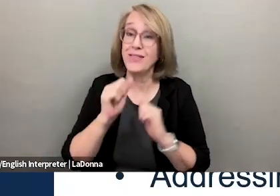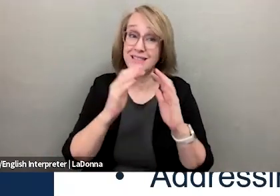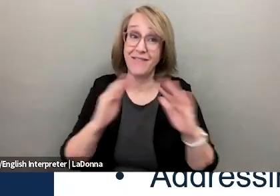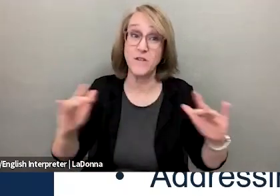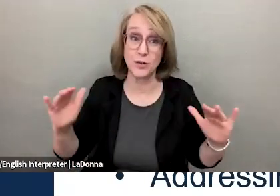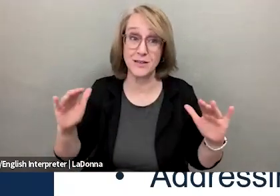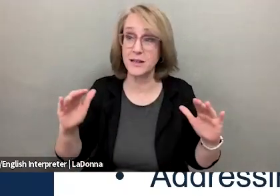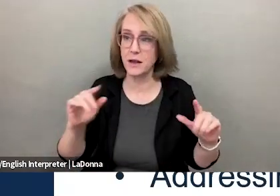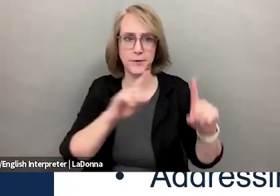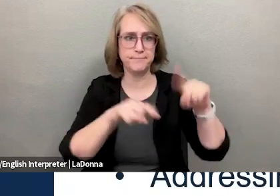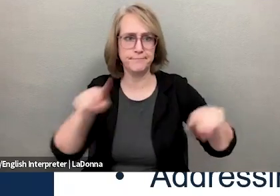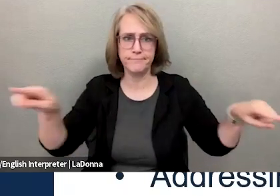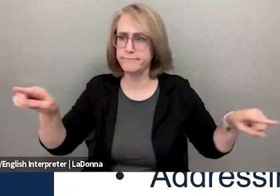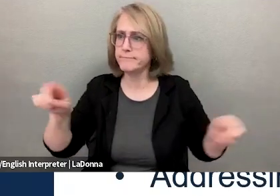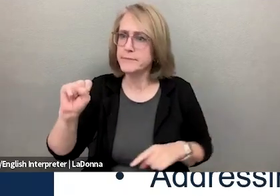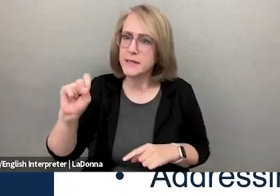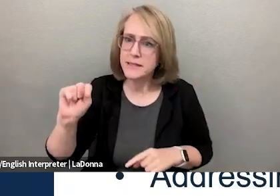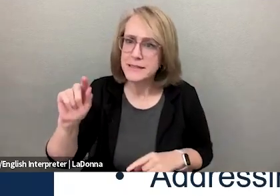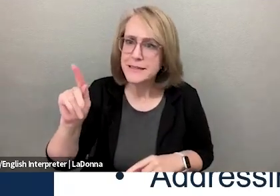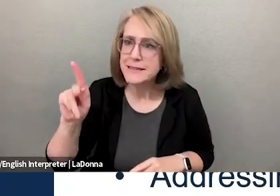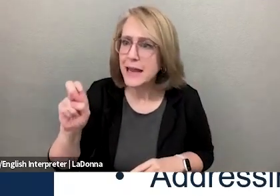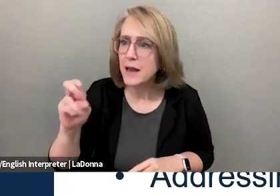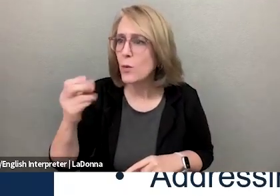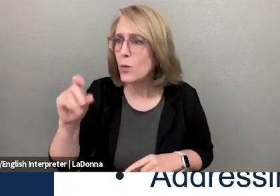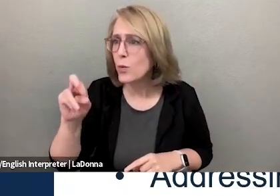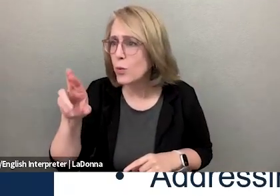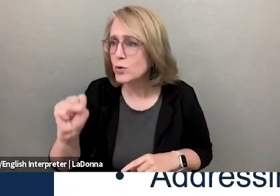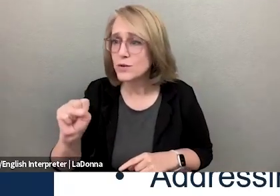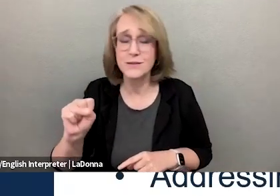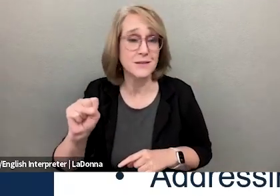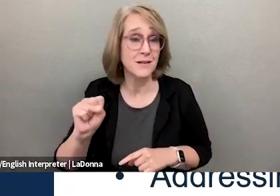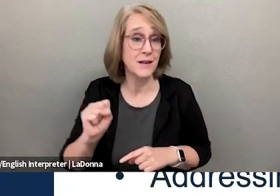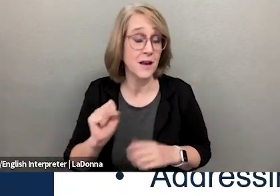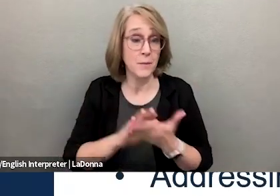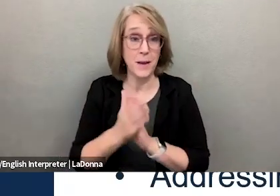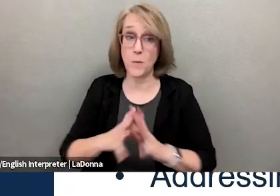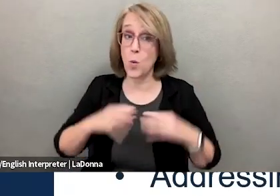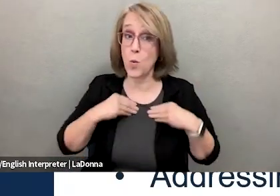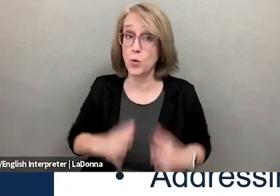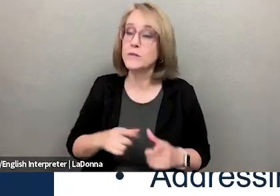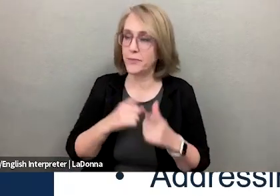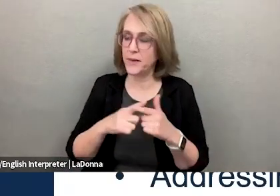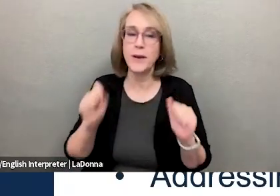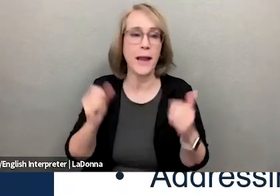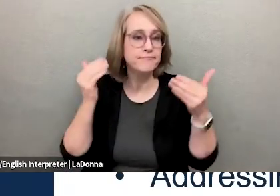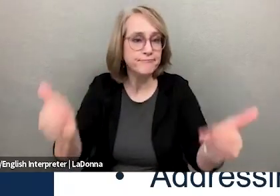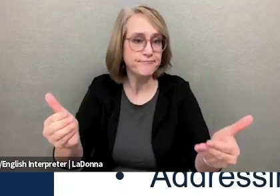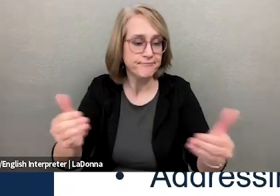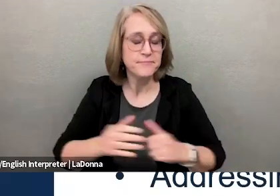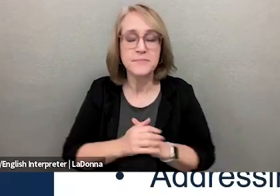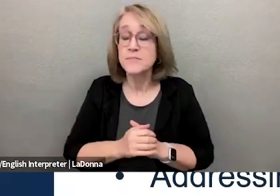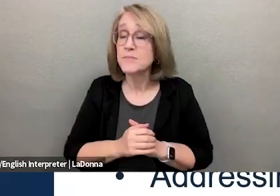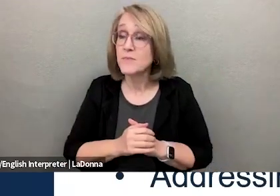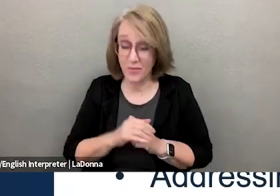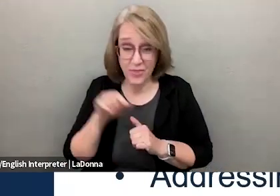diversity of stakeholder engagement and ownership that we could really advance this moving forward. And it's going to continue